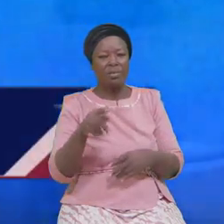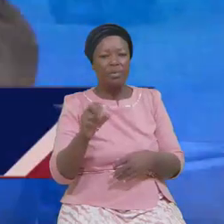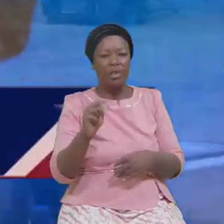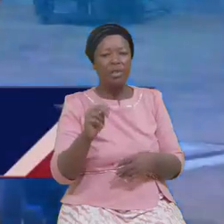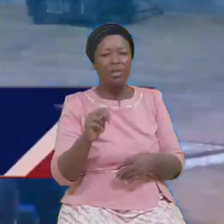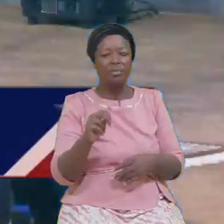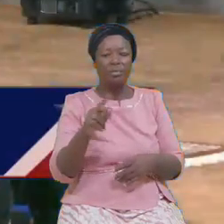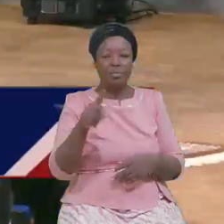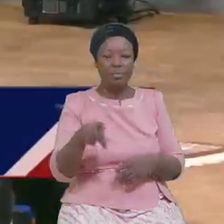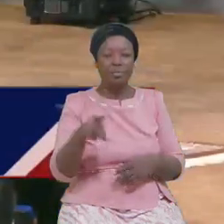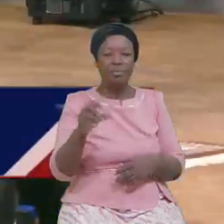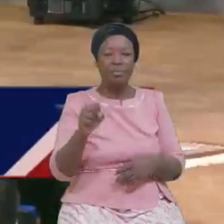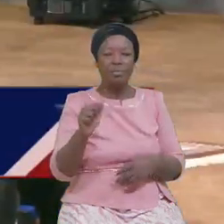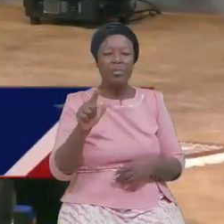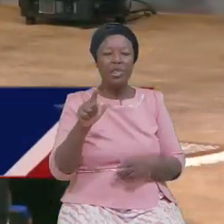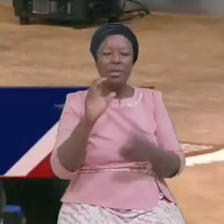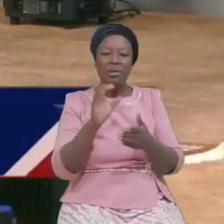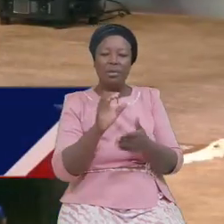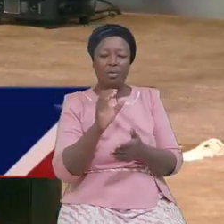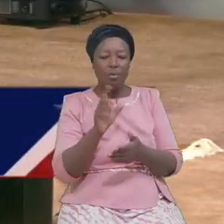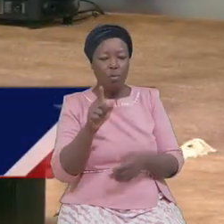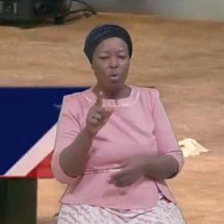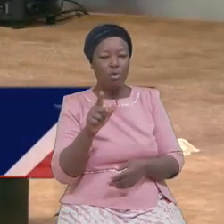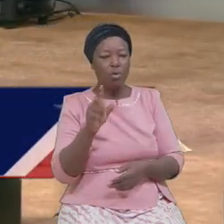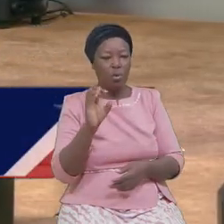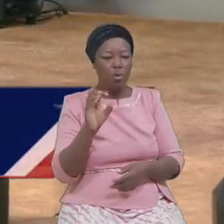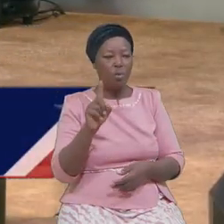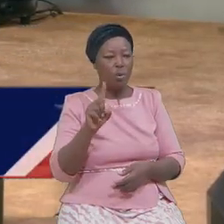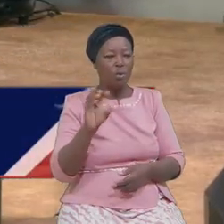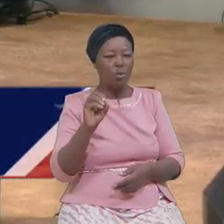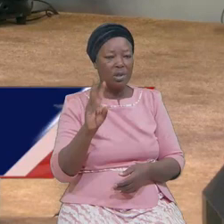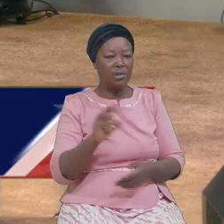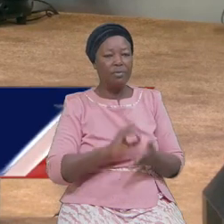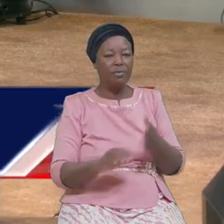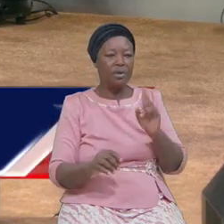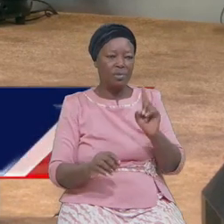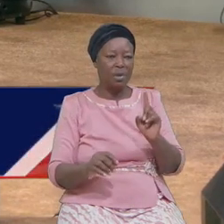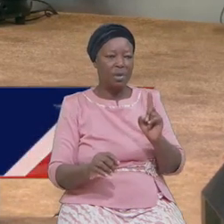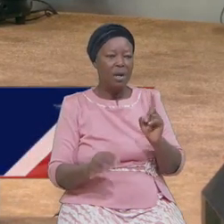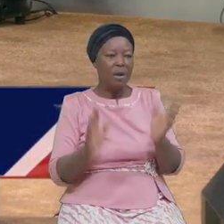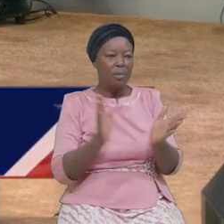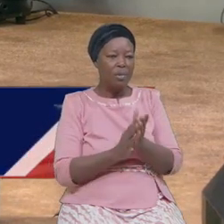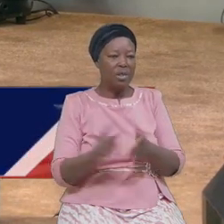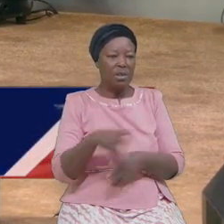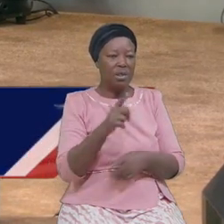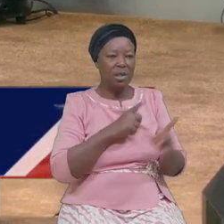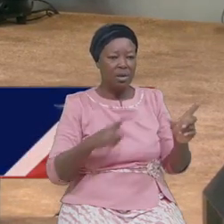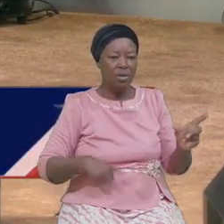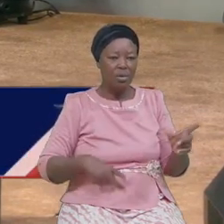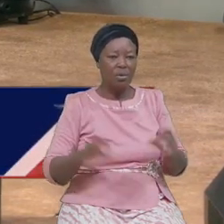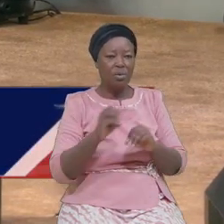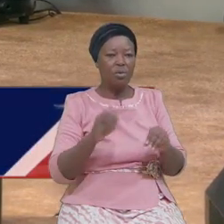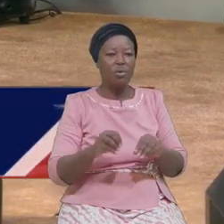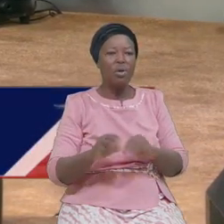1. It says, praise ye the Lord, who give thanks unto the Lord, for he is